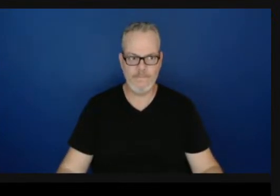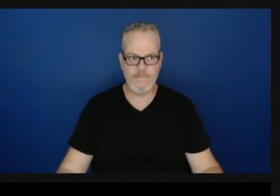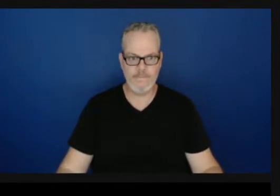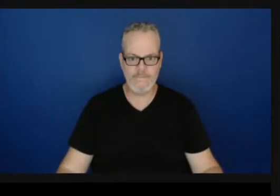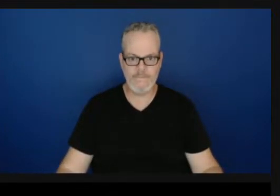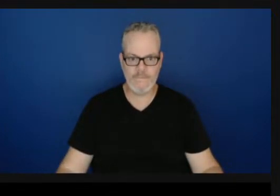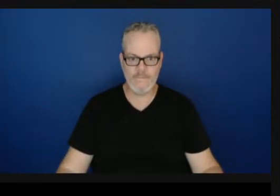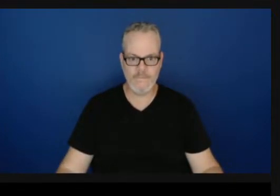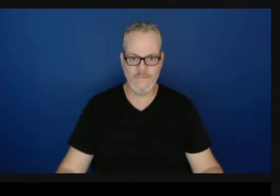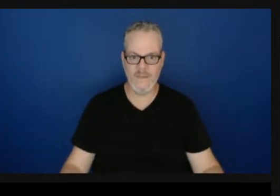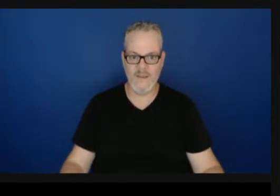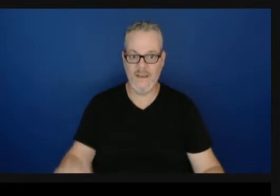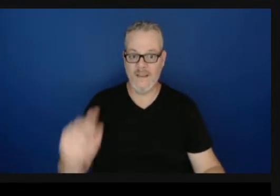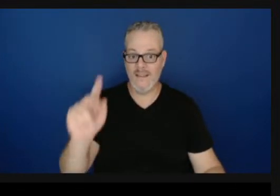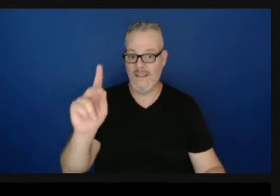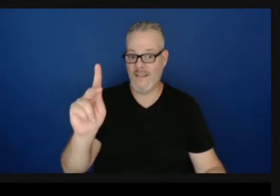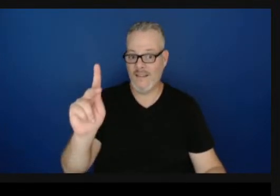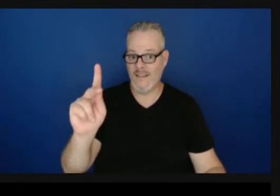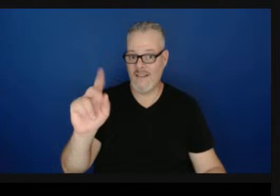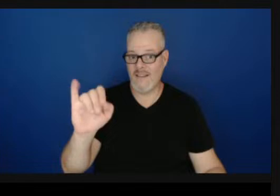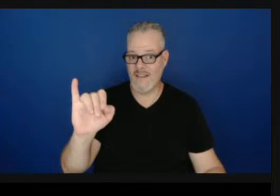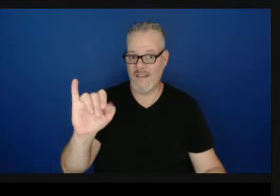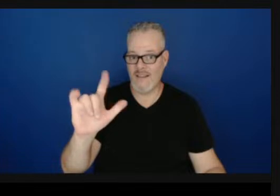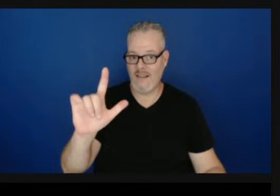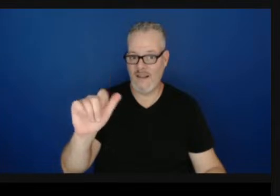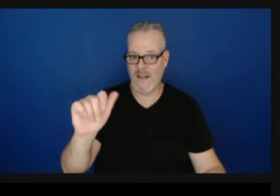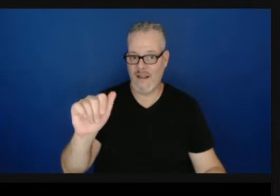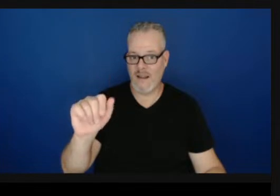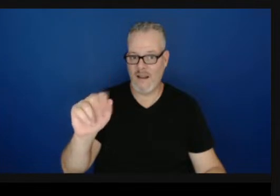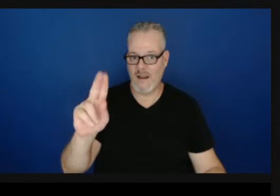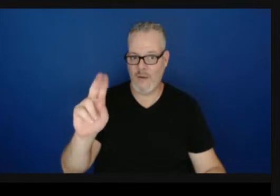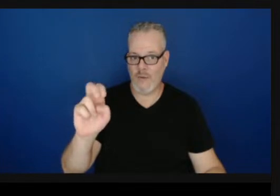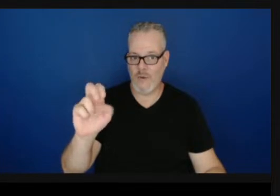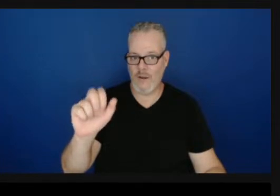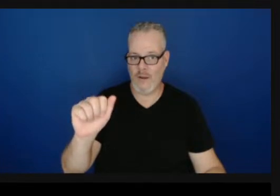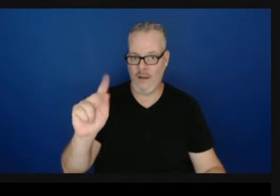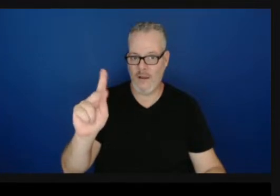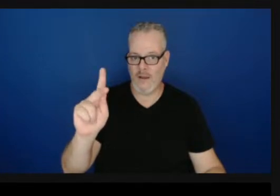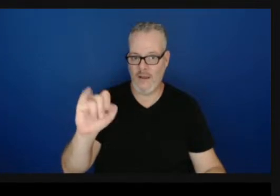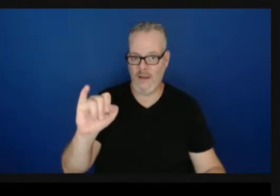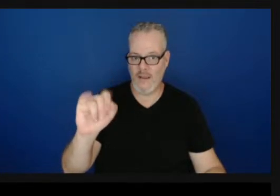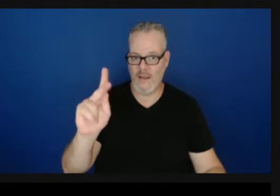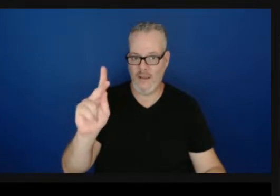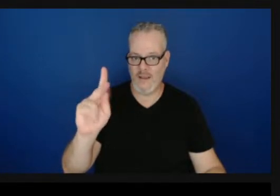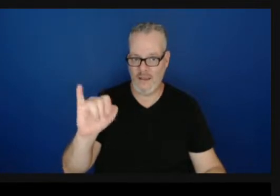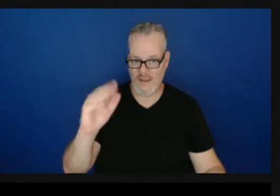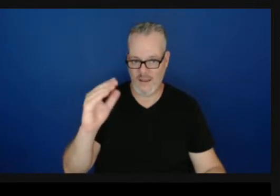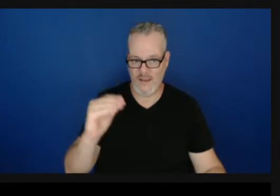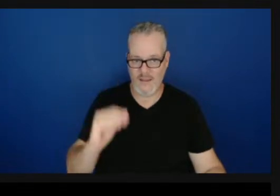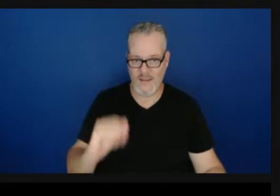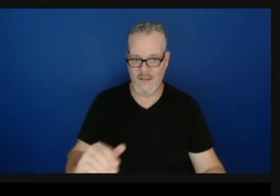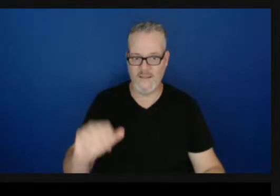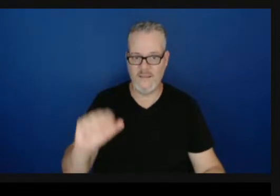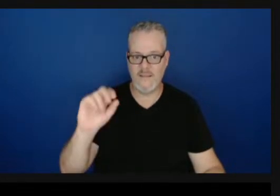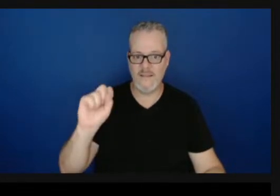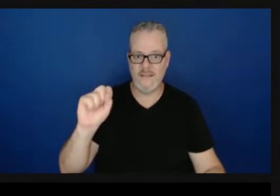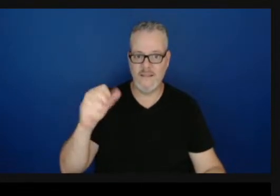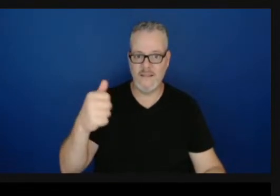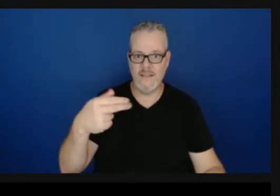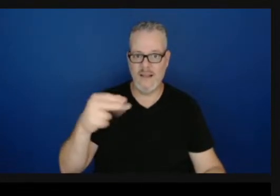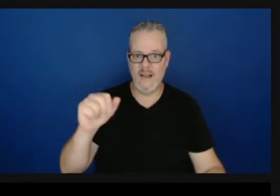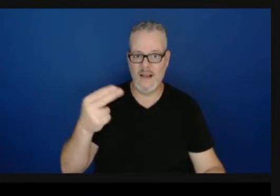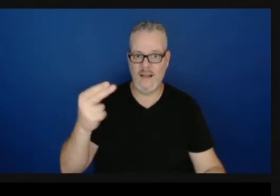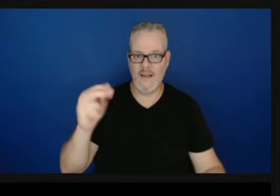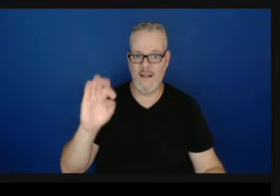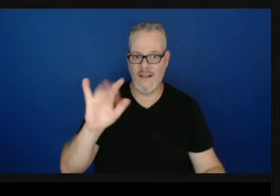Kilauea Iki is showing the same pattern, pretty steady since then. Sand Hill, as we've noted, some